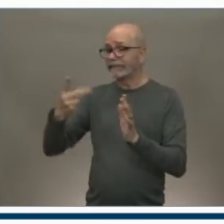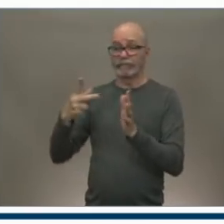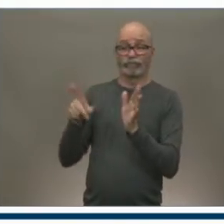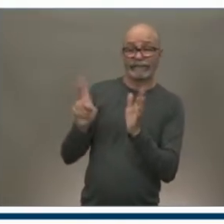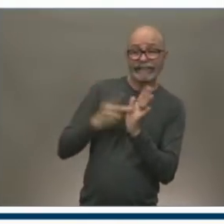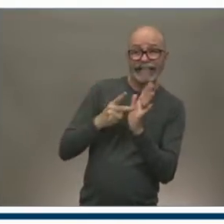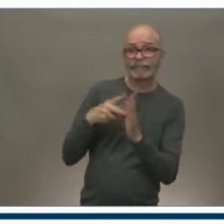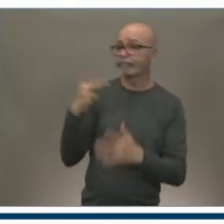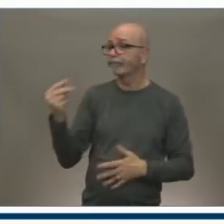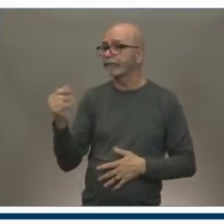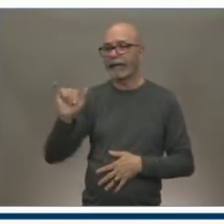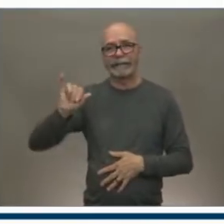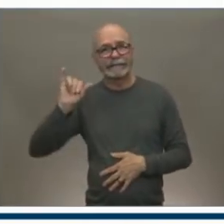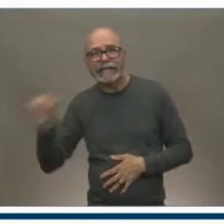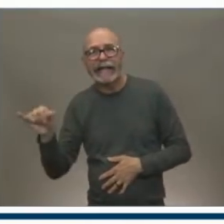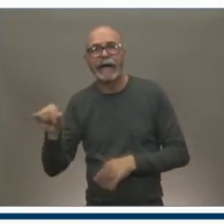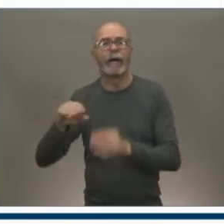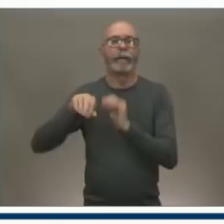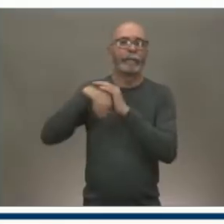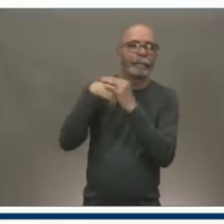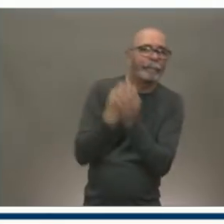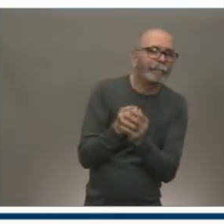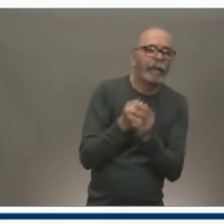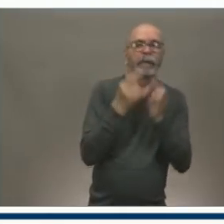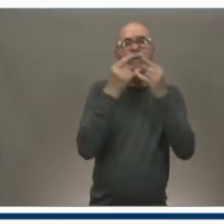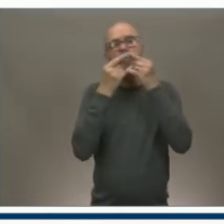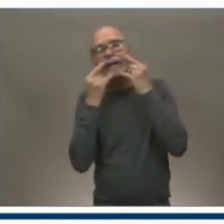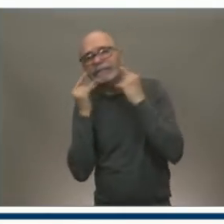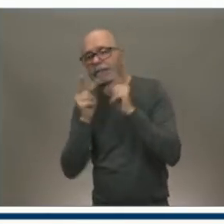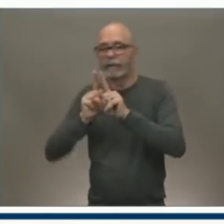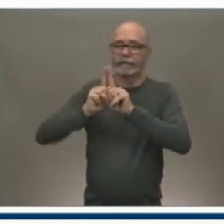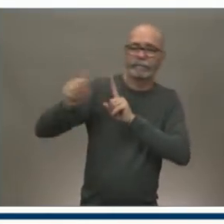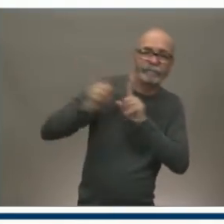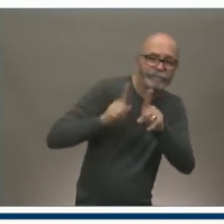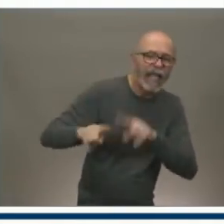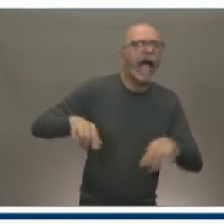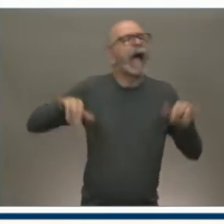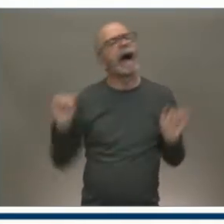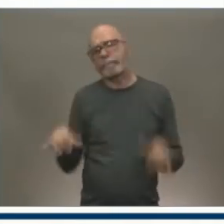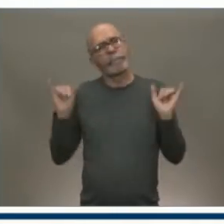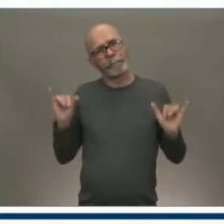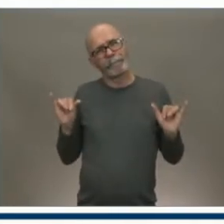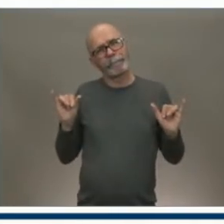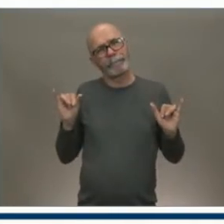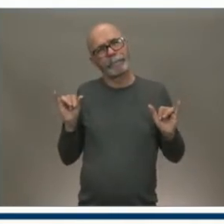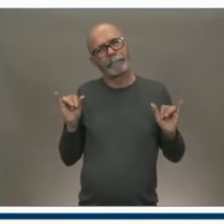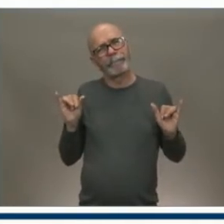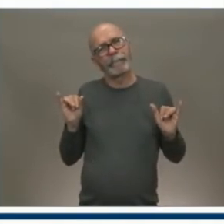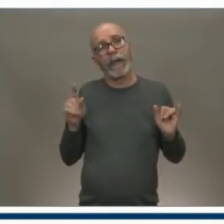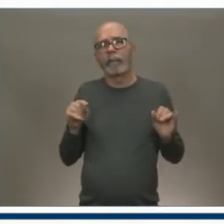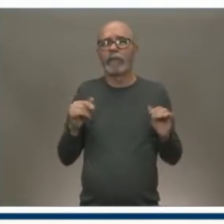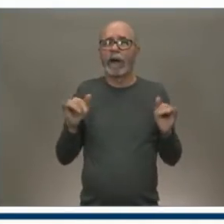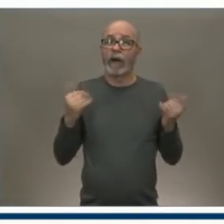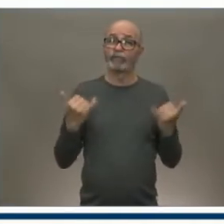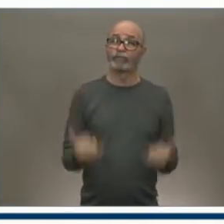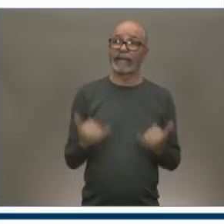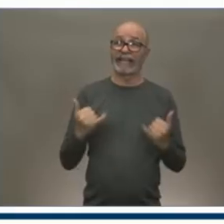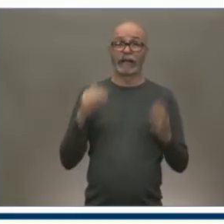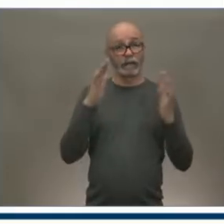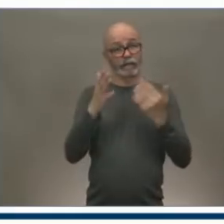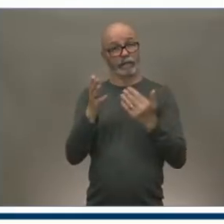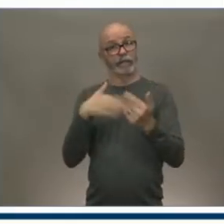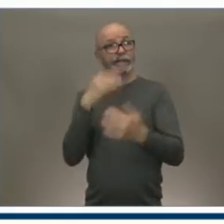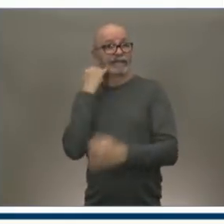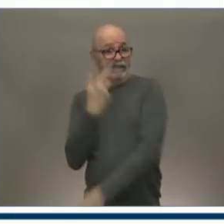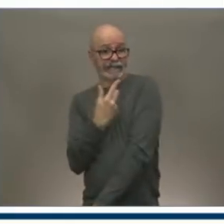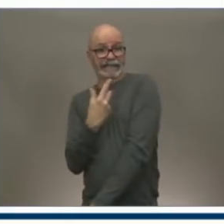and the time frame, it'll be in the next weeks to months. But until there, we need to understand that vaccines don't solve everything.